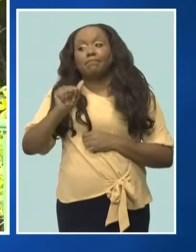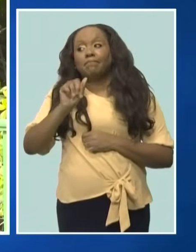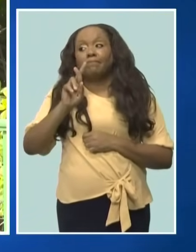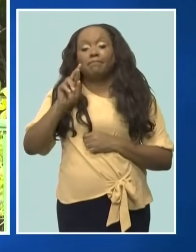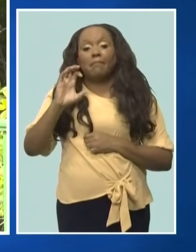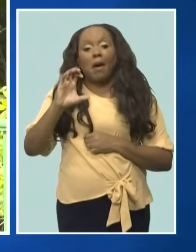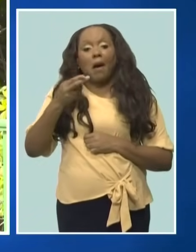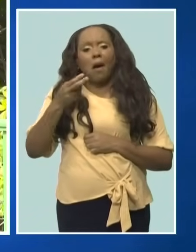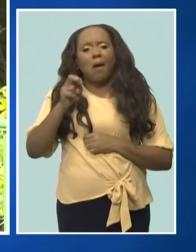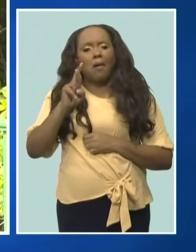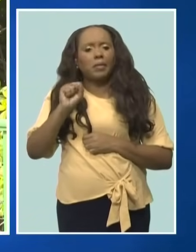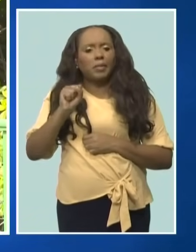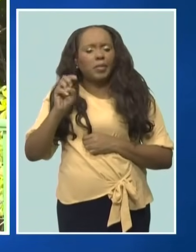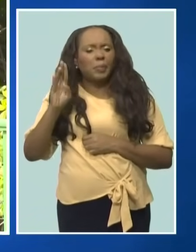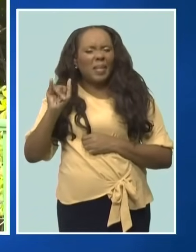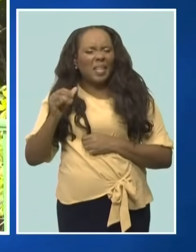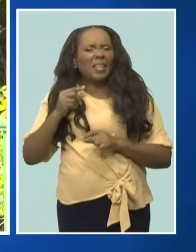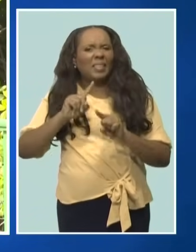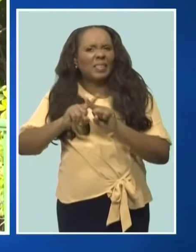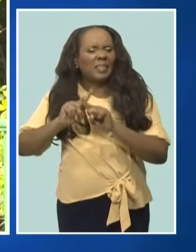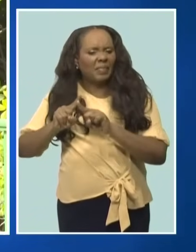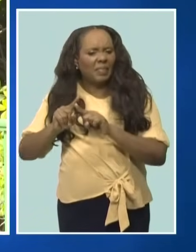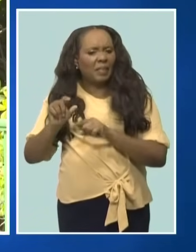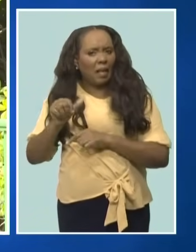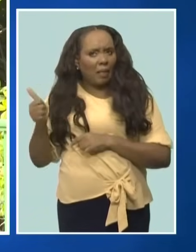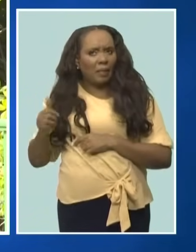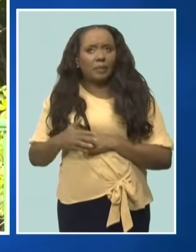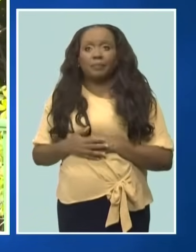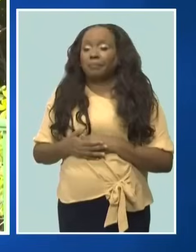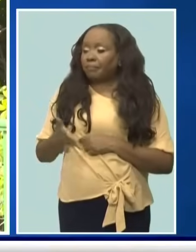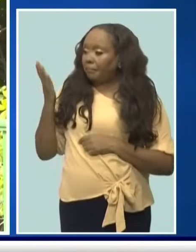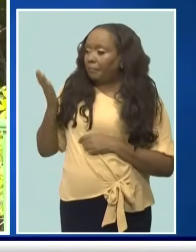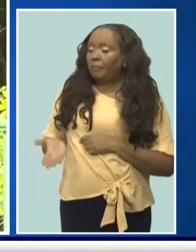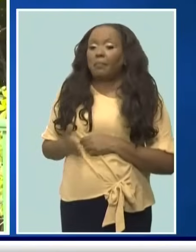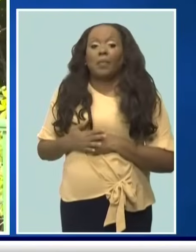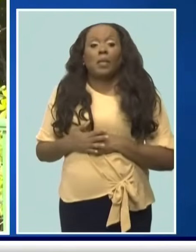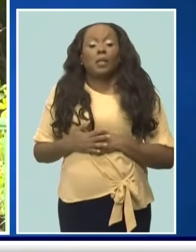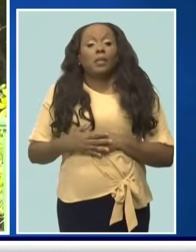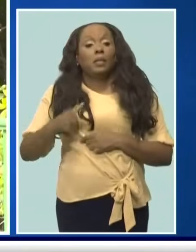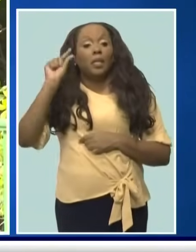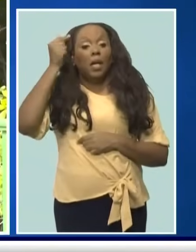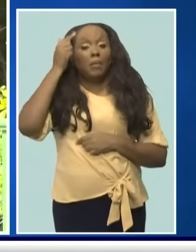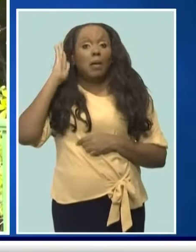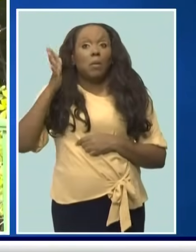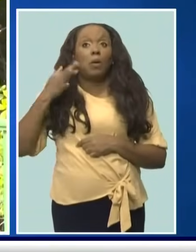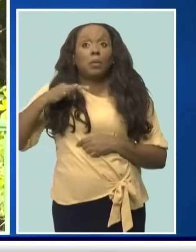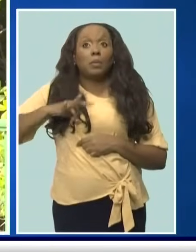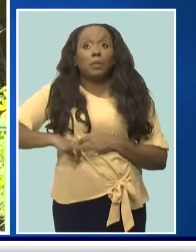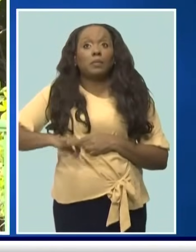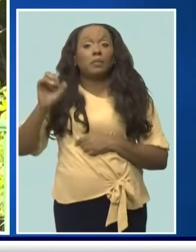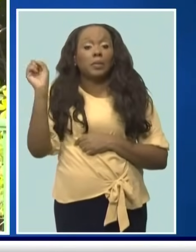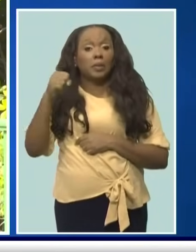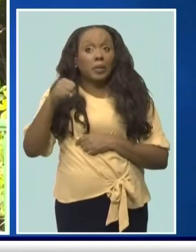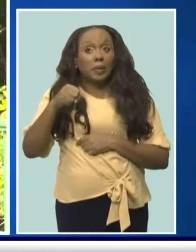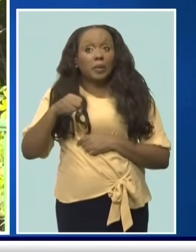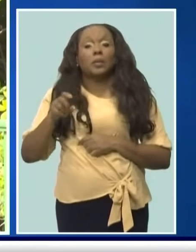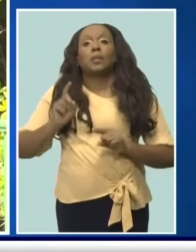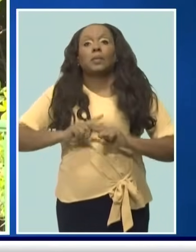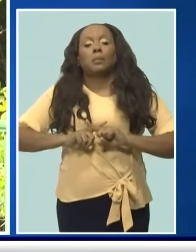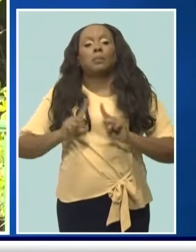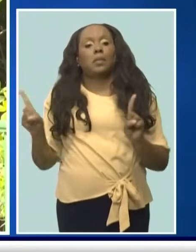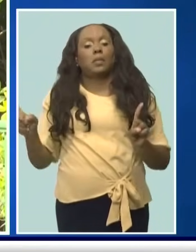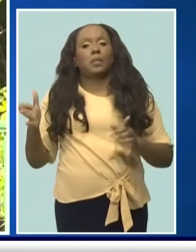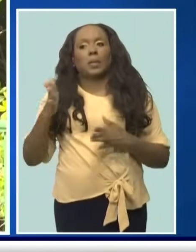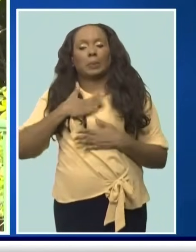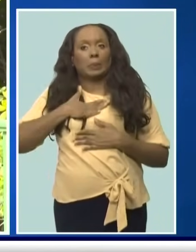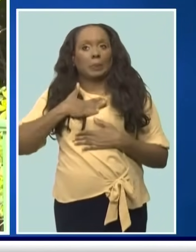trust such that it will benefit not just from the investments that the government of Barbados will make, but it is to my certain